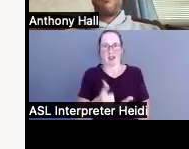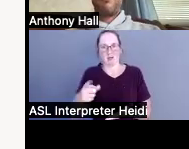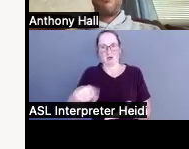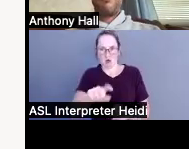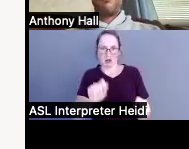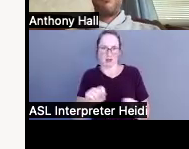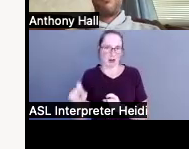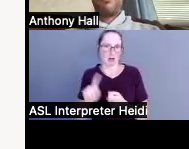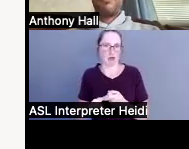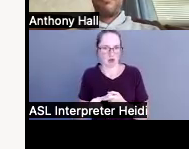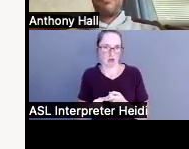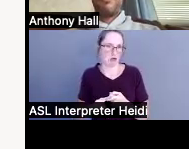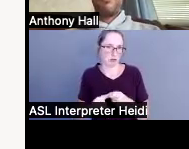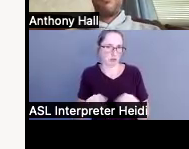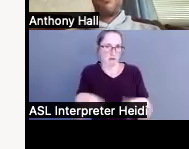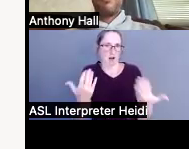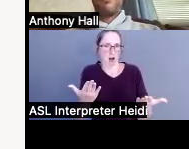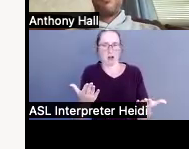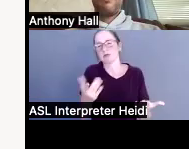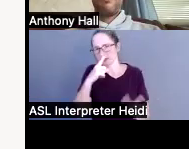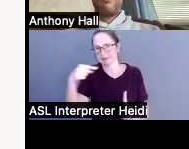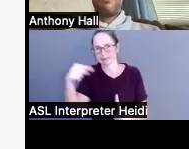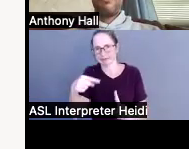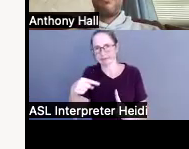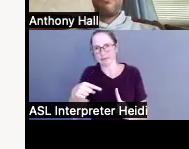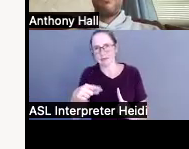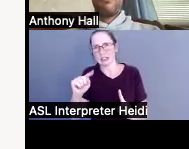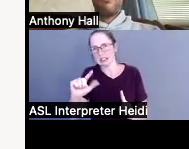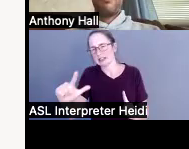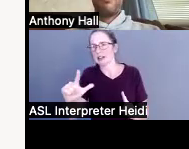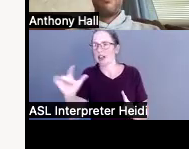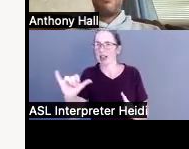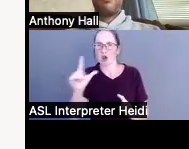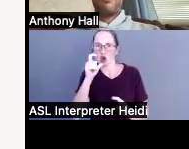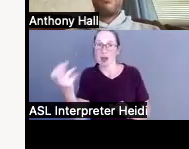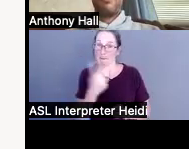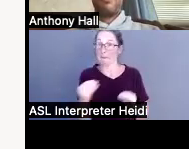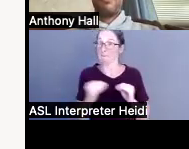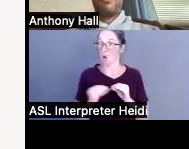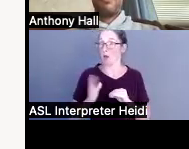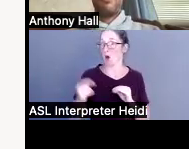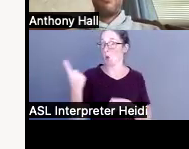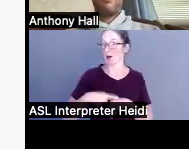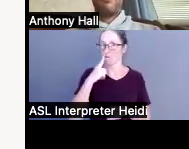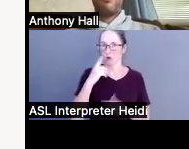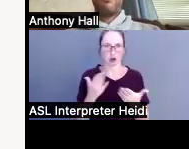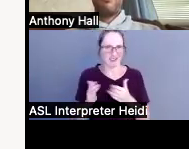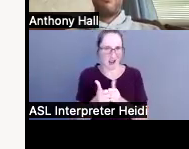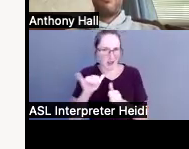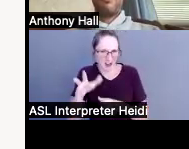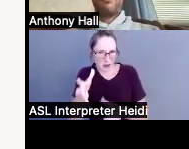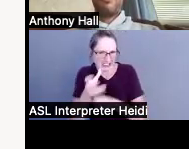were able to provide, particularly those TL who came back more than once for services? How was that